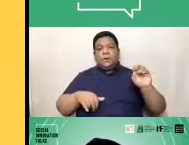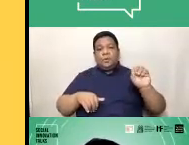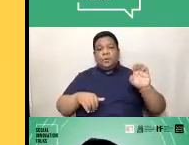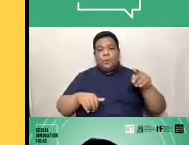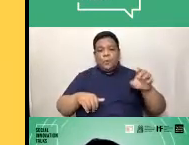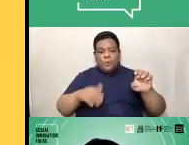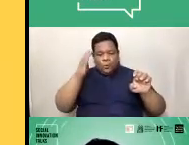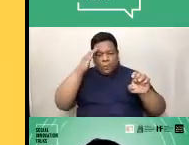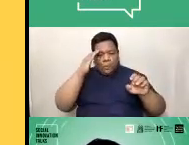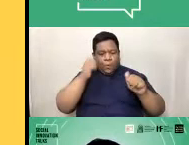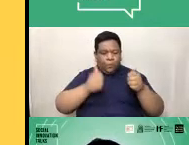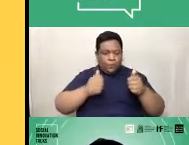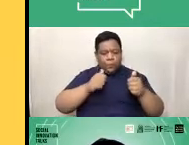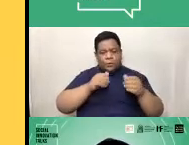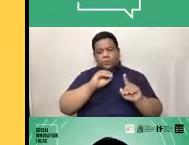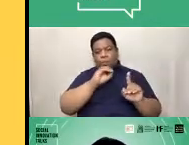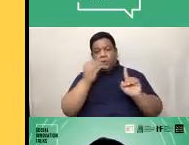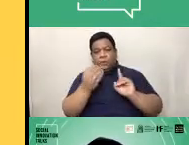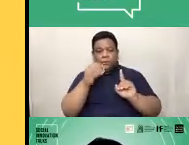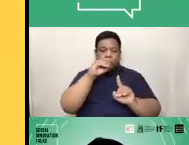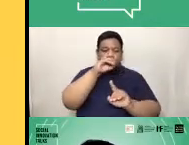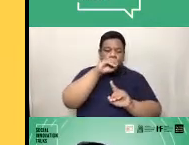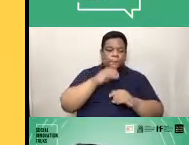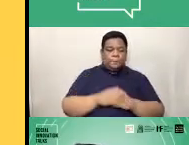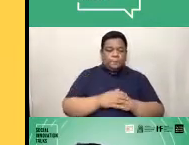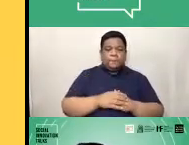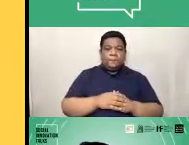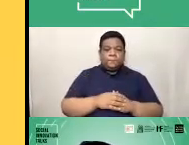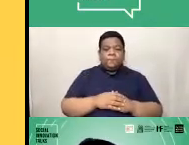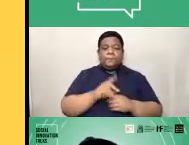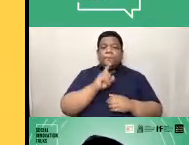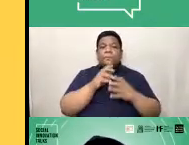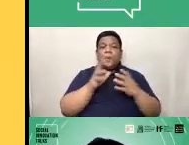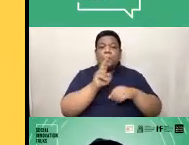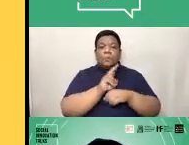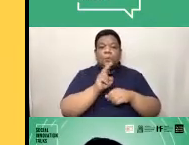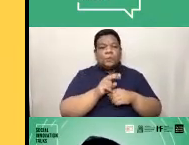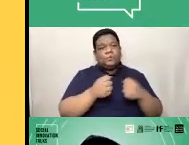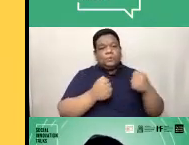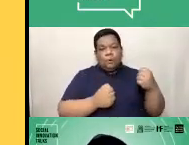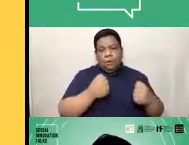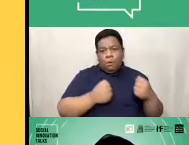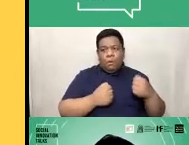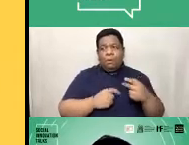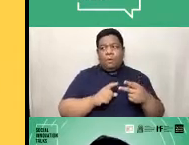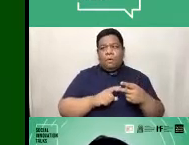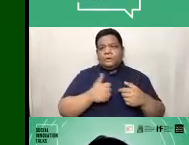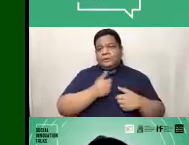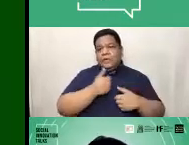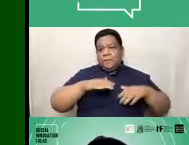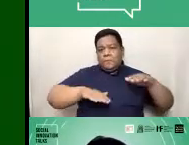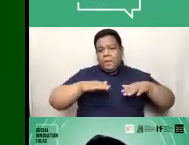orientation when the robot is tilted. So frequently used in self-driving cars, self-balancing